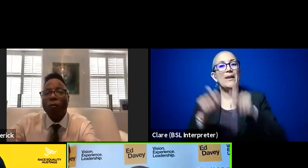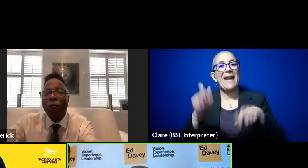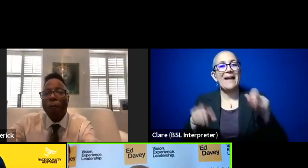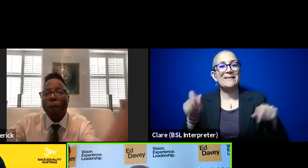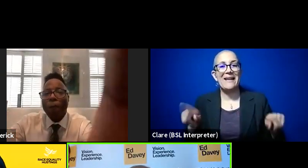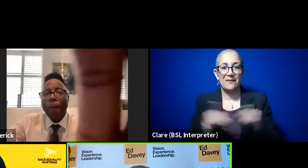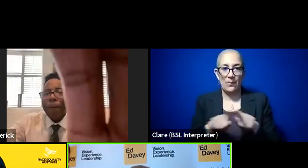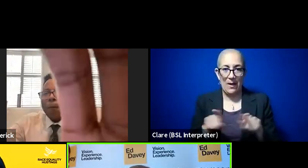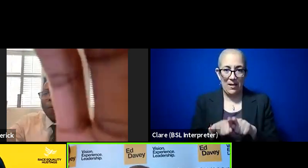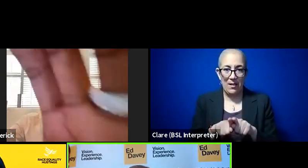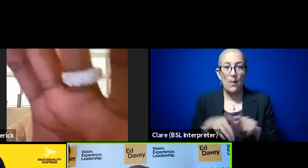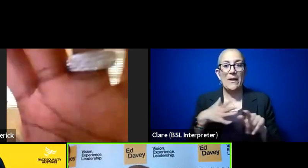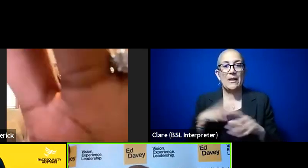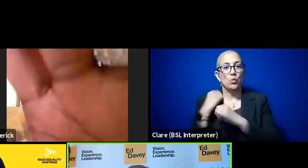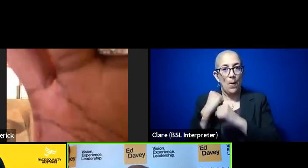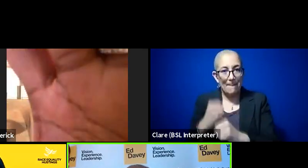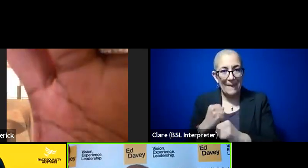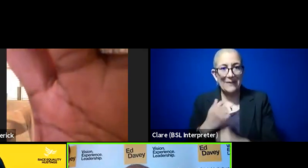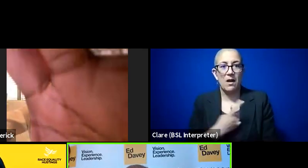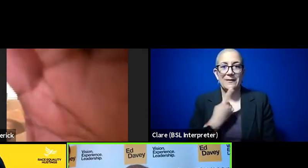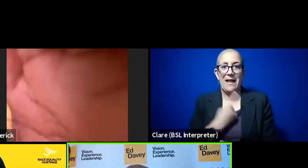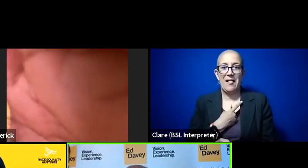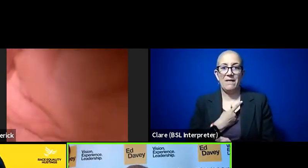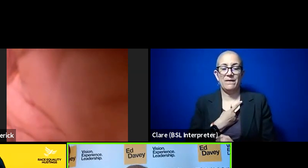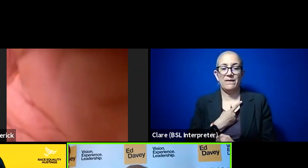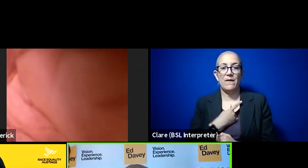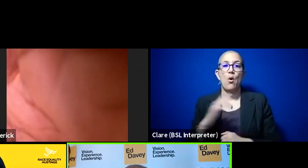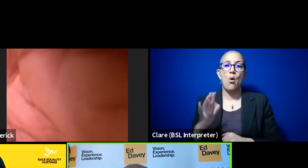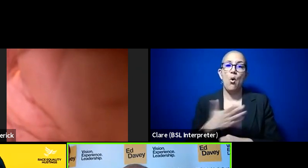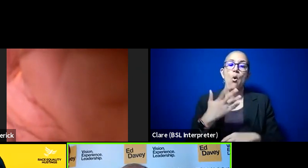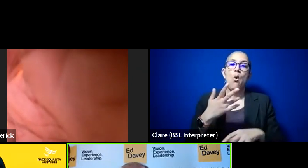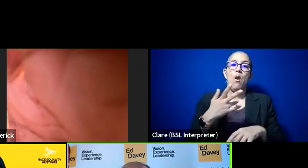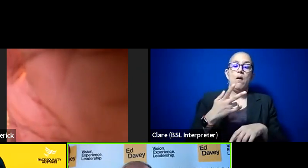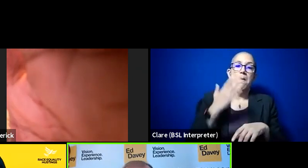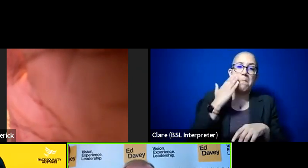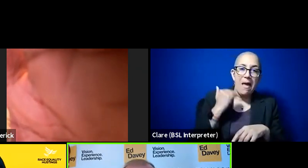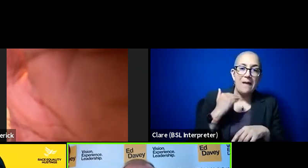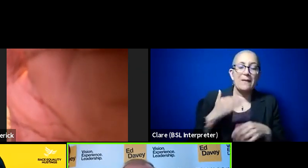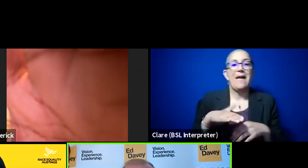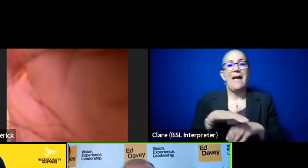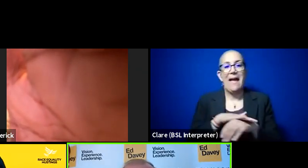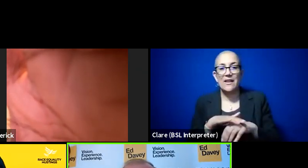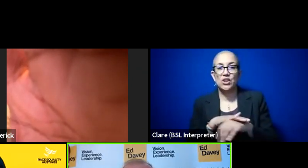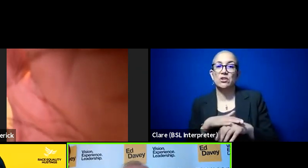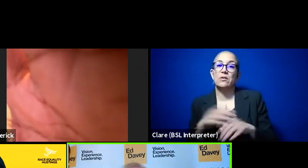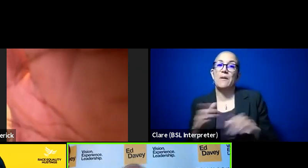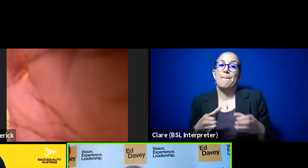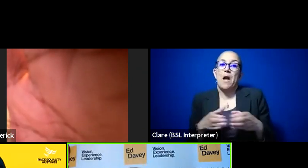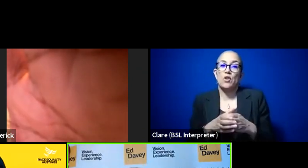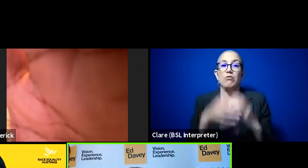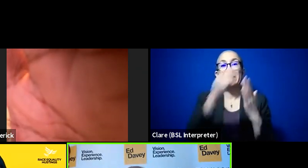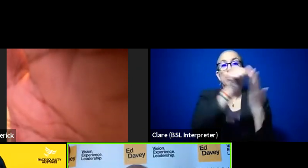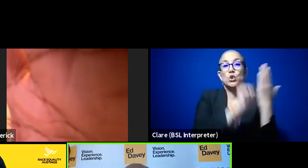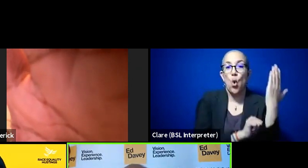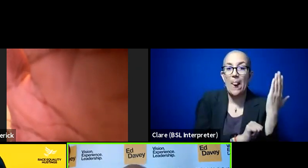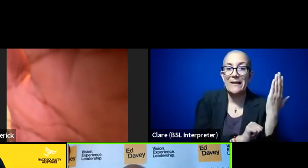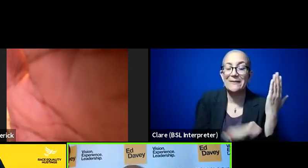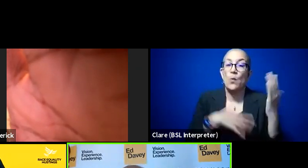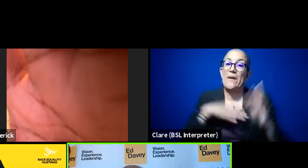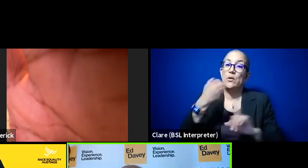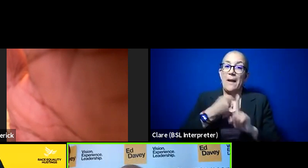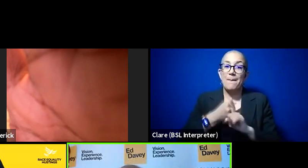And let's commit ourselves to all Black, Asian and minority ethnic shortlists. Let's campaign with others for the law to be